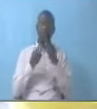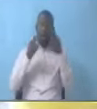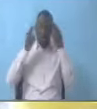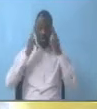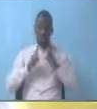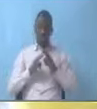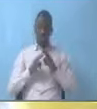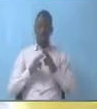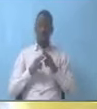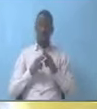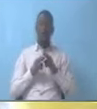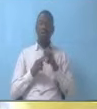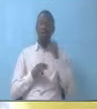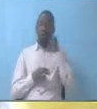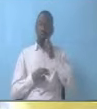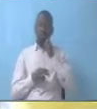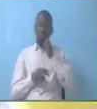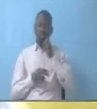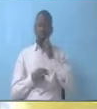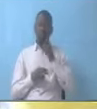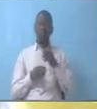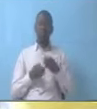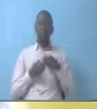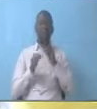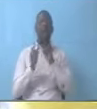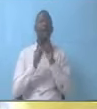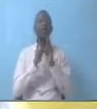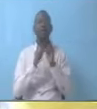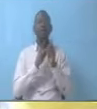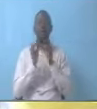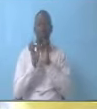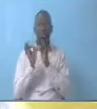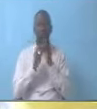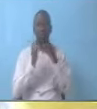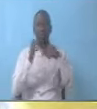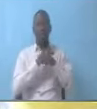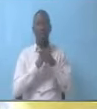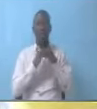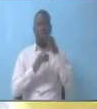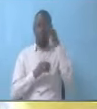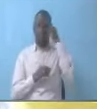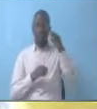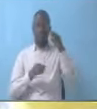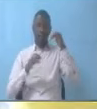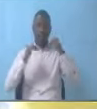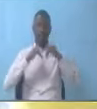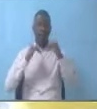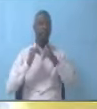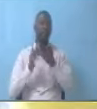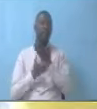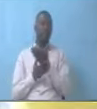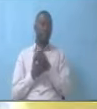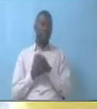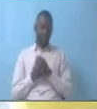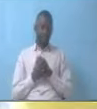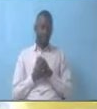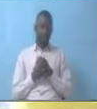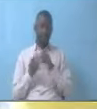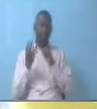in cabinet or in council meeting. Li nga xamne moy lu ayu nak nga xamne ni koy doxale daldi won nañ ko waxtane ci kanam cabinet bi.